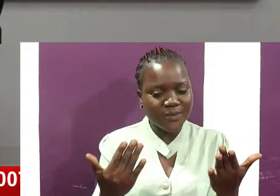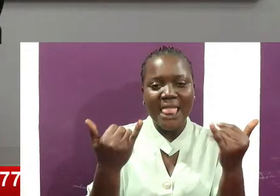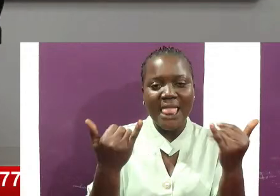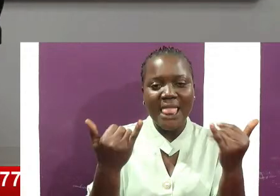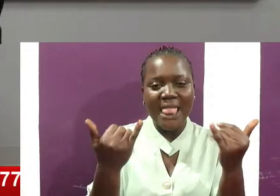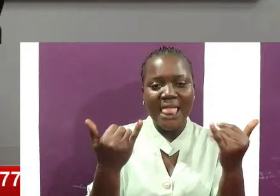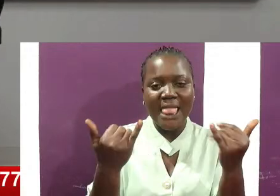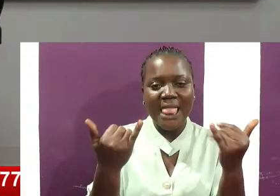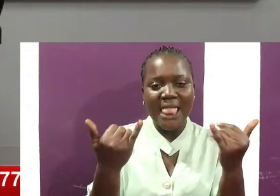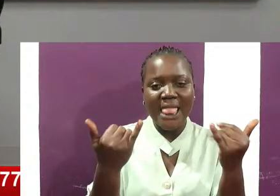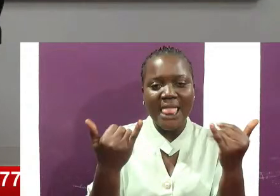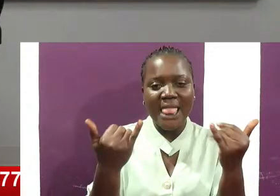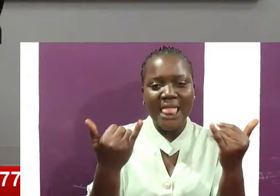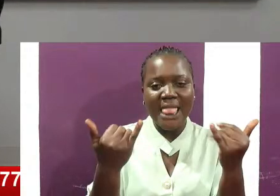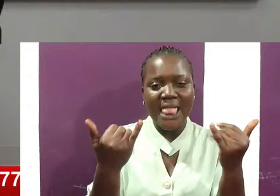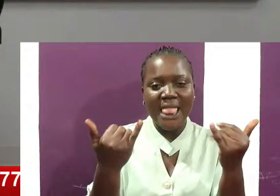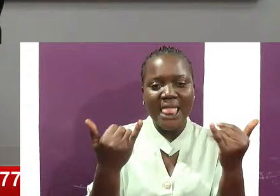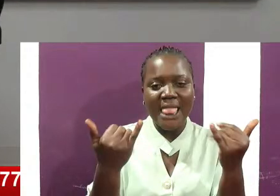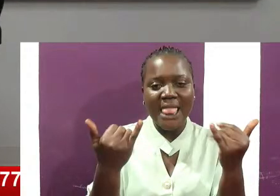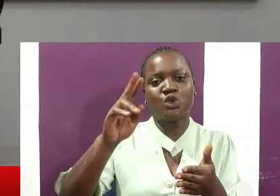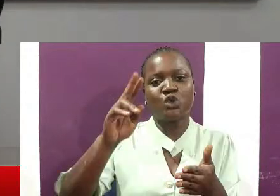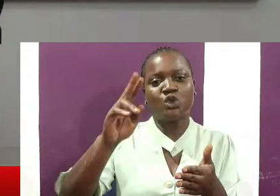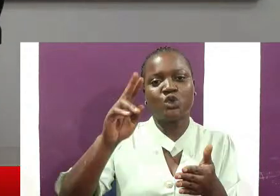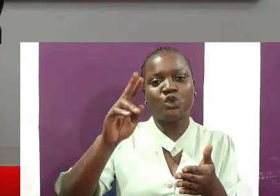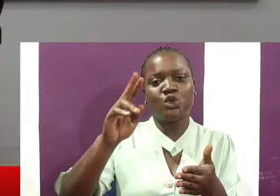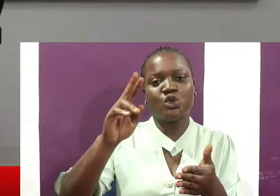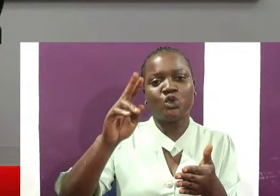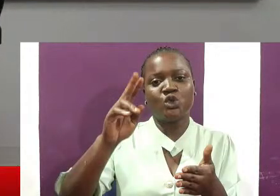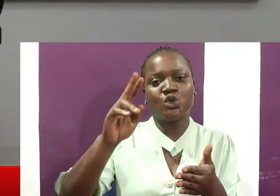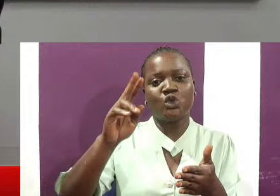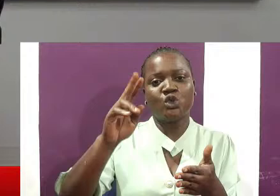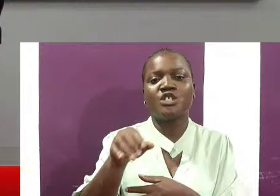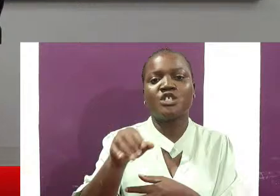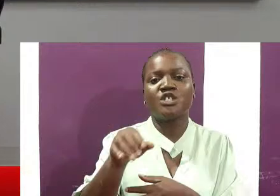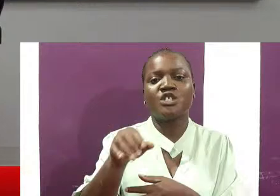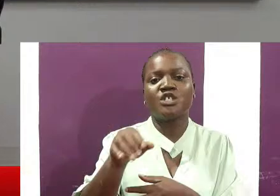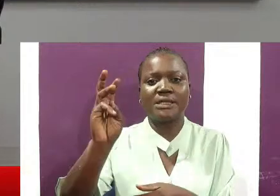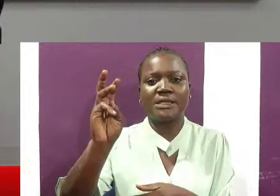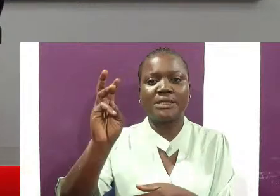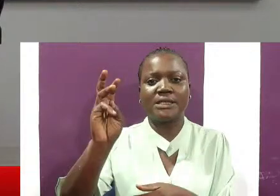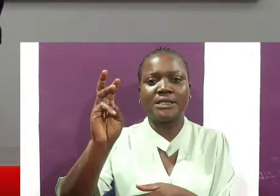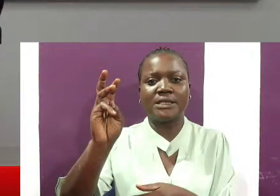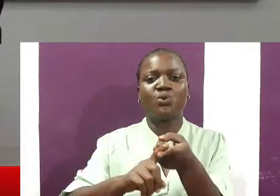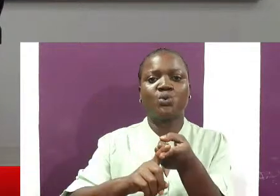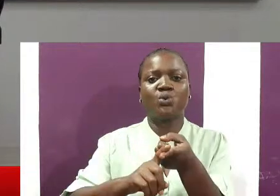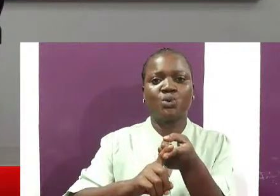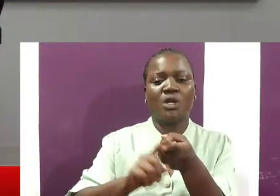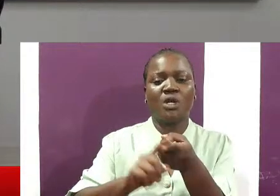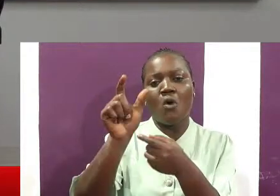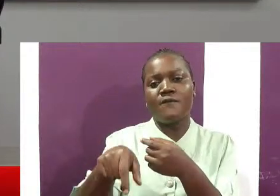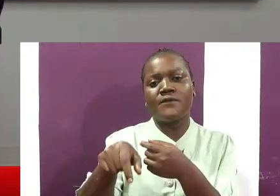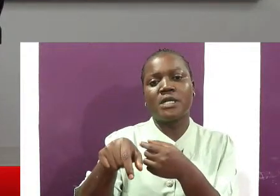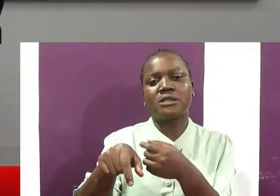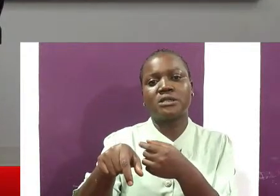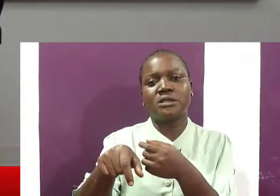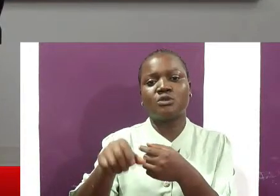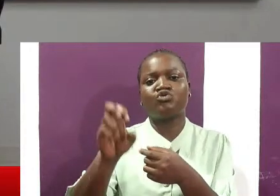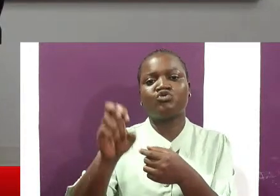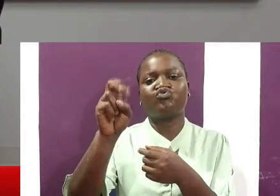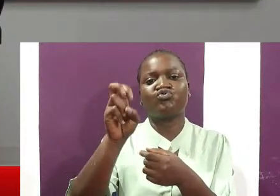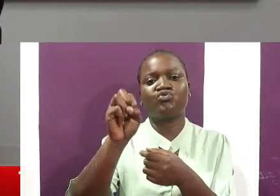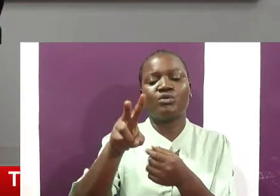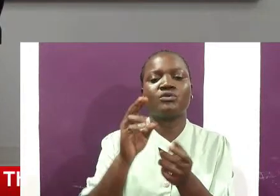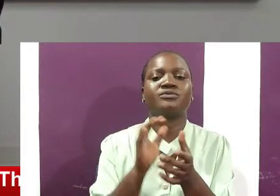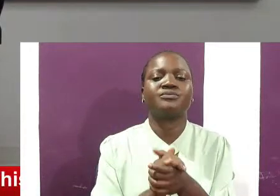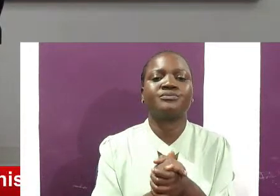16:12 through 14. In John 16 and verse 12, Jesus